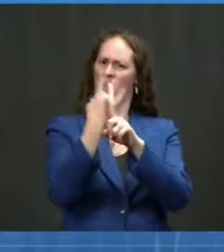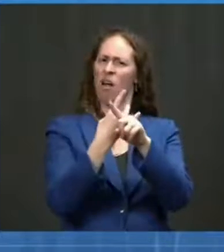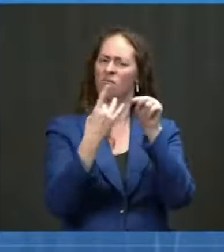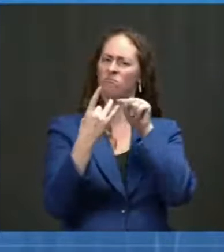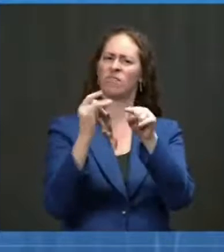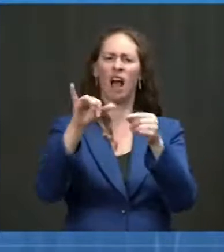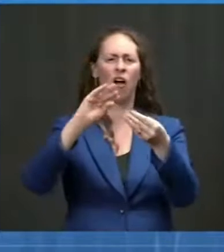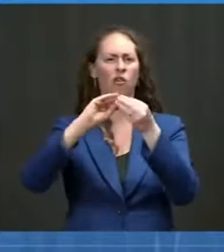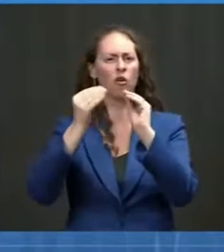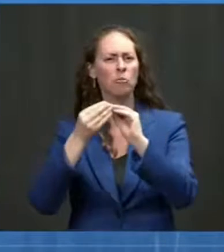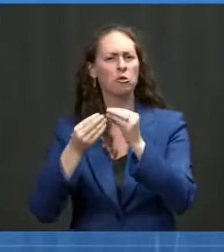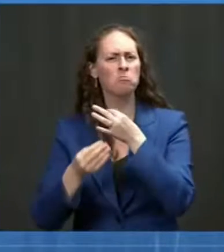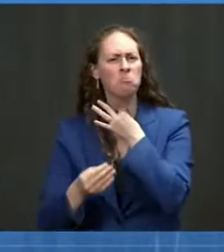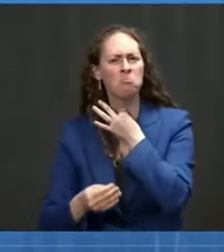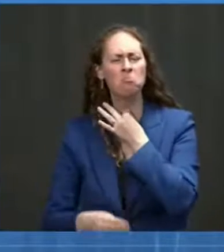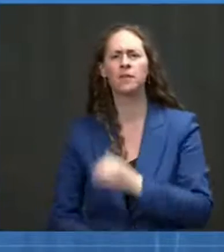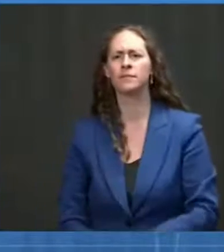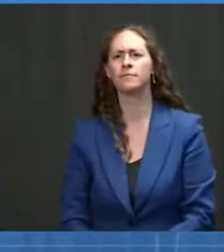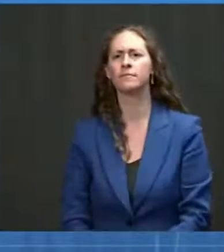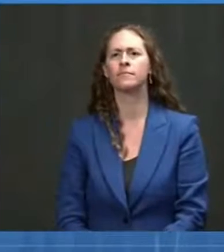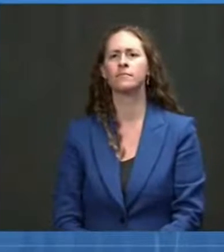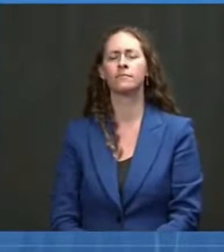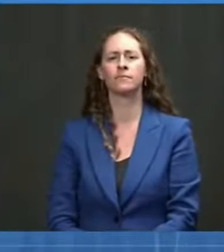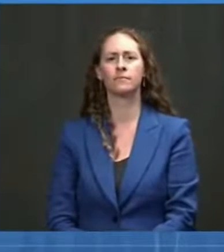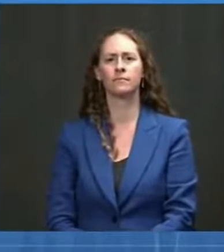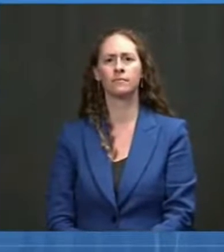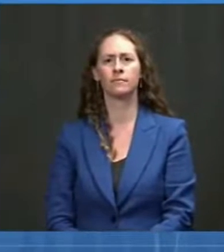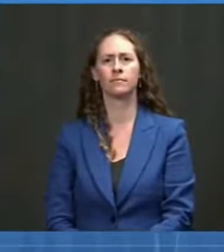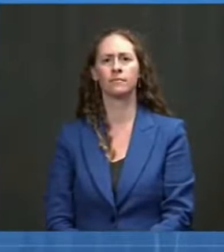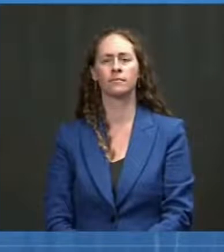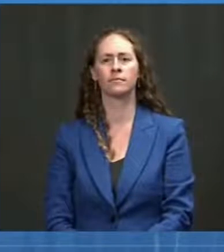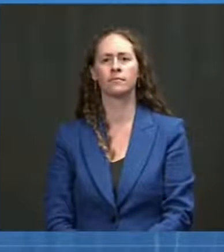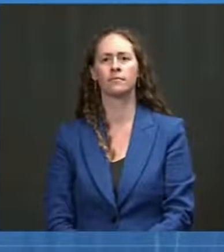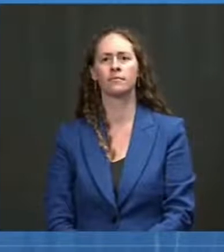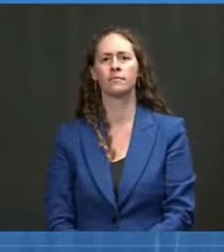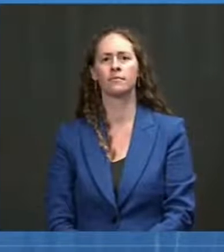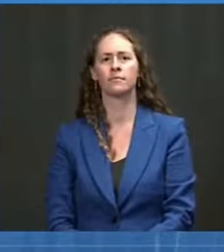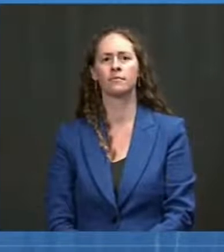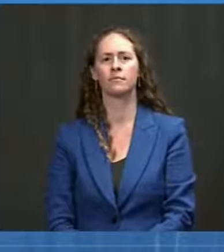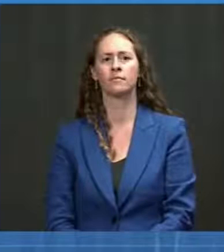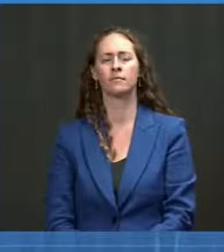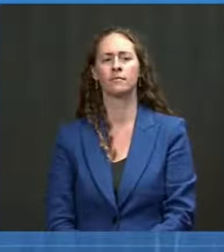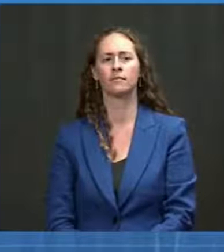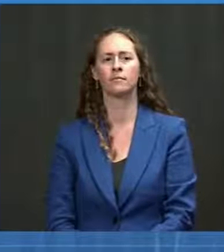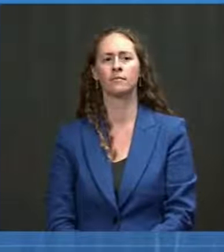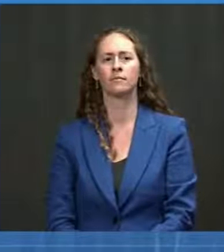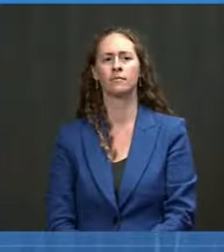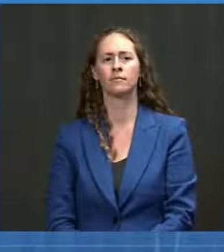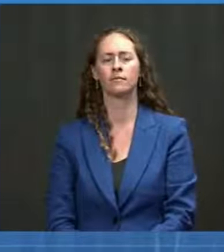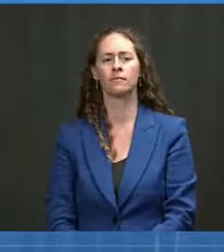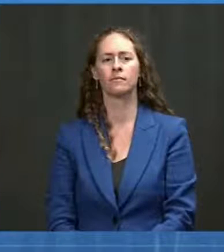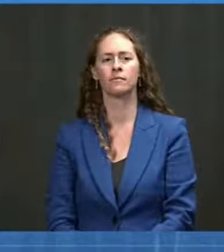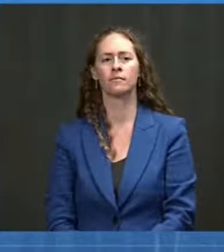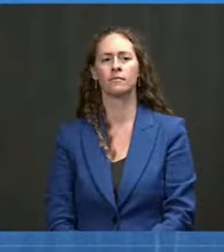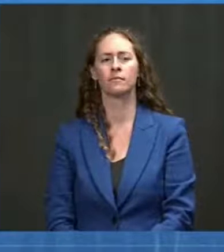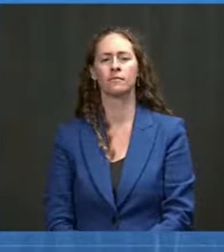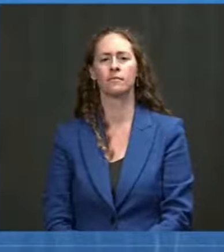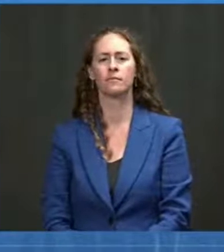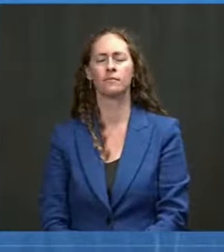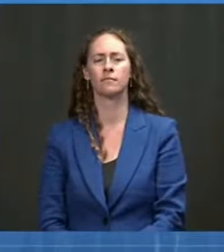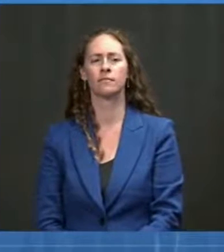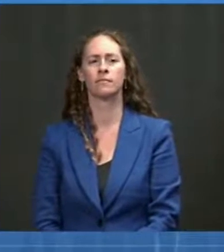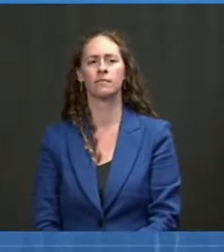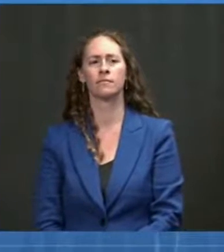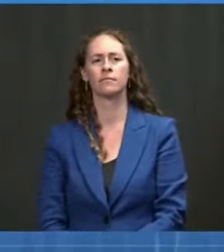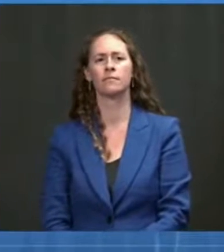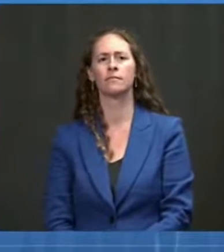Walensky or Dr. Fauci, if you have anything to add. Sure. So thank you, Ouija, for that question. So let me